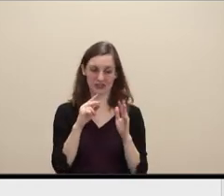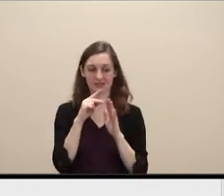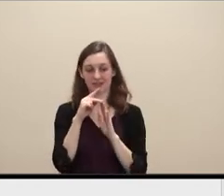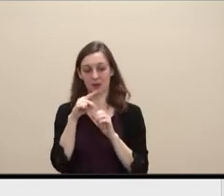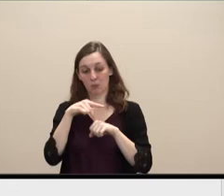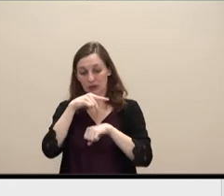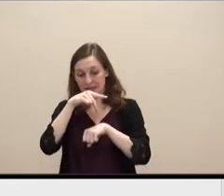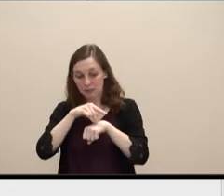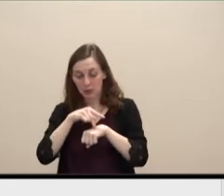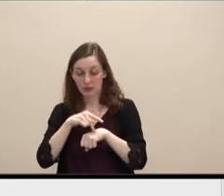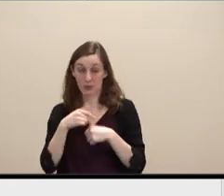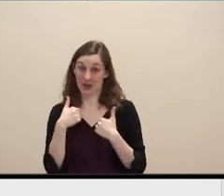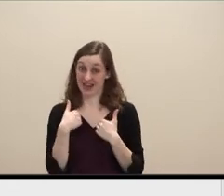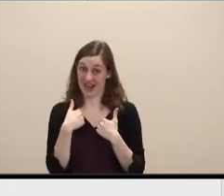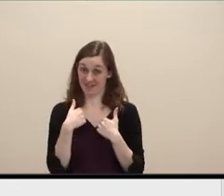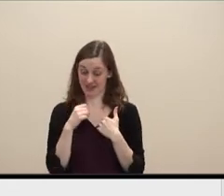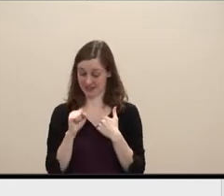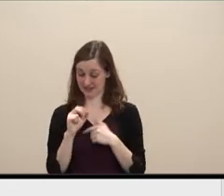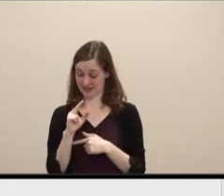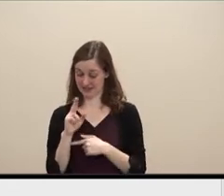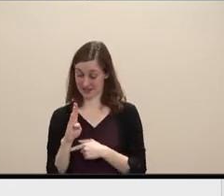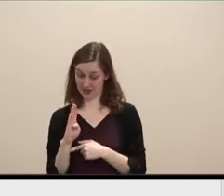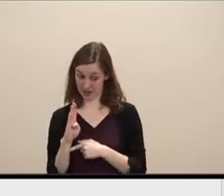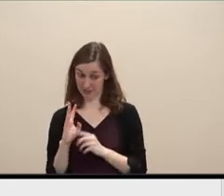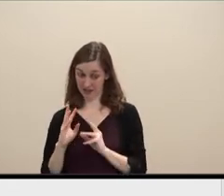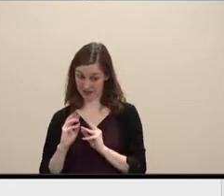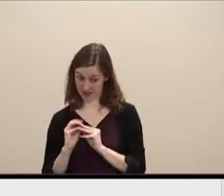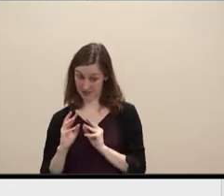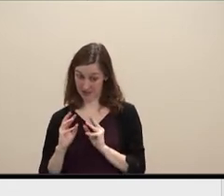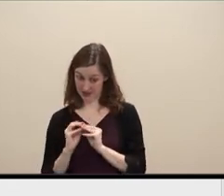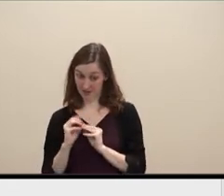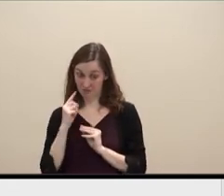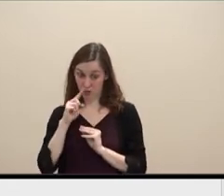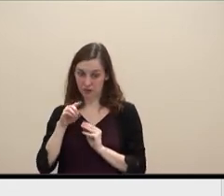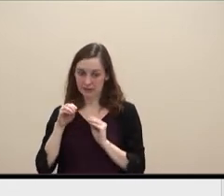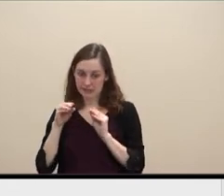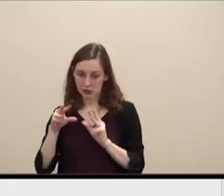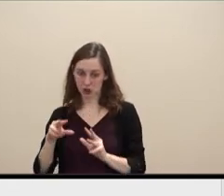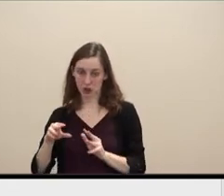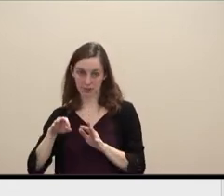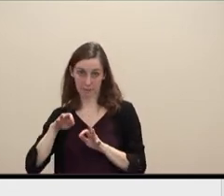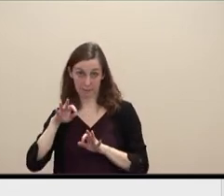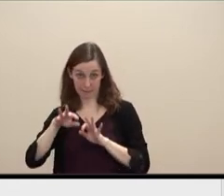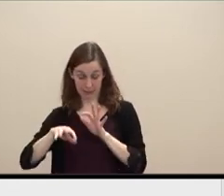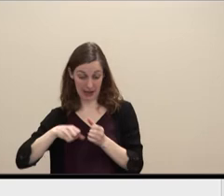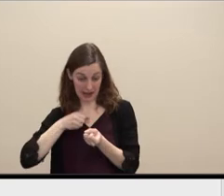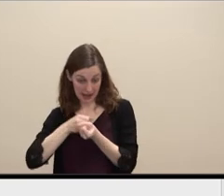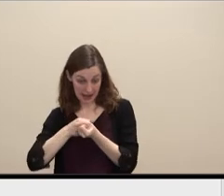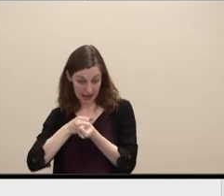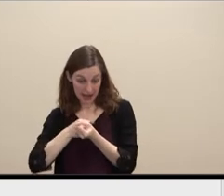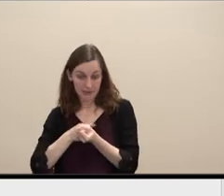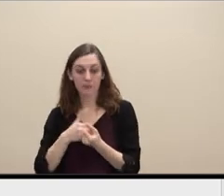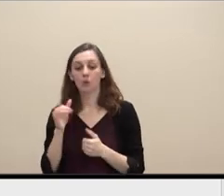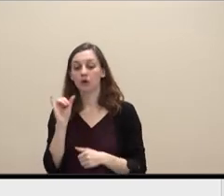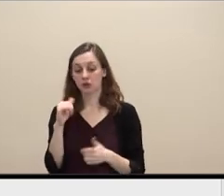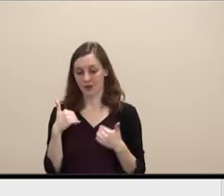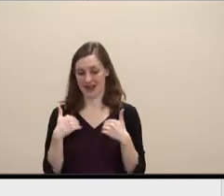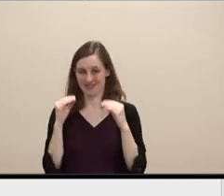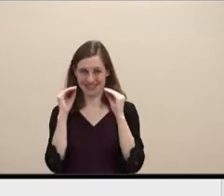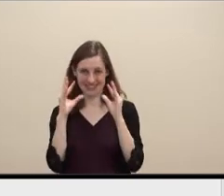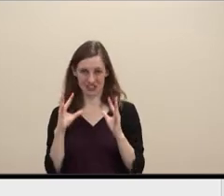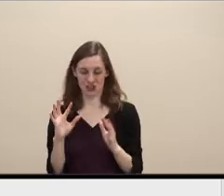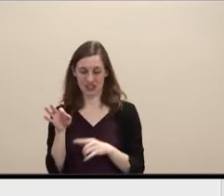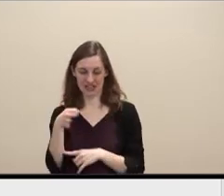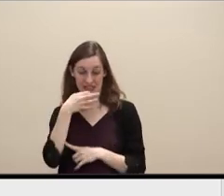subcommittee. We have a teacher buy-in survey committee responds to our surveys. And then we have a teacher expert